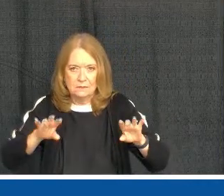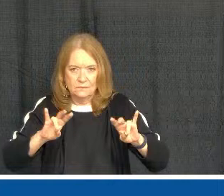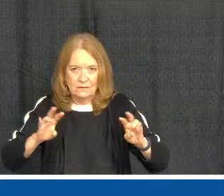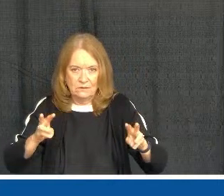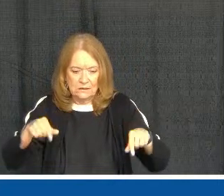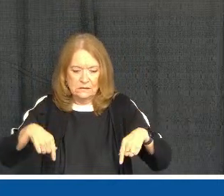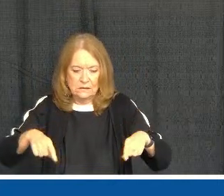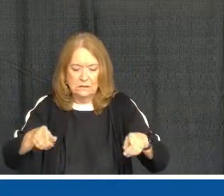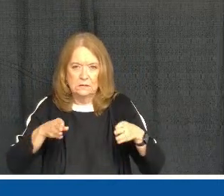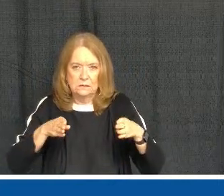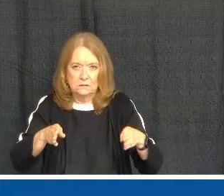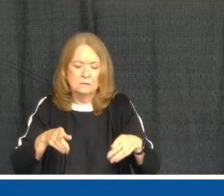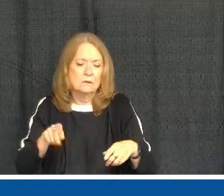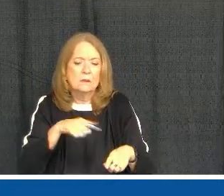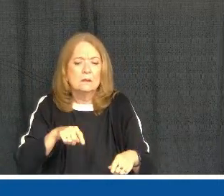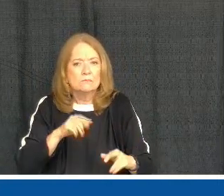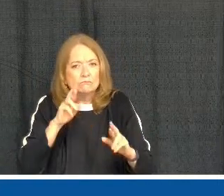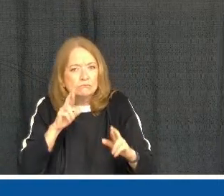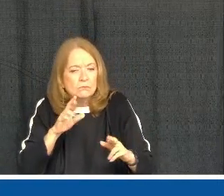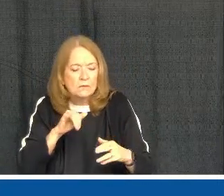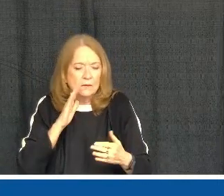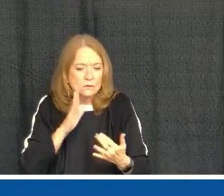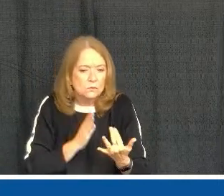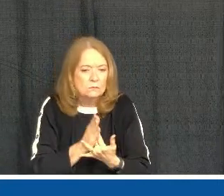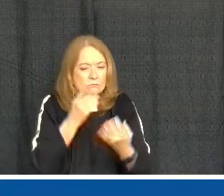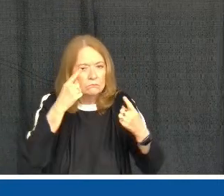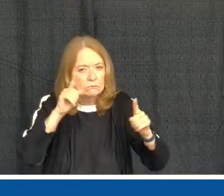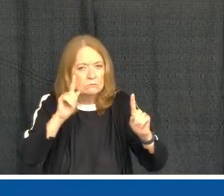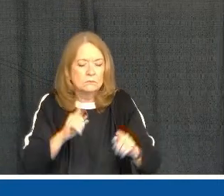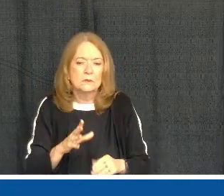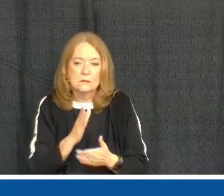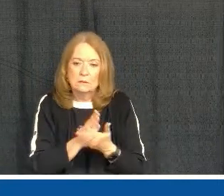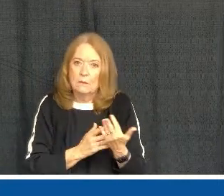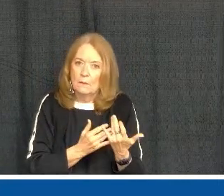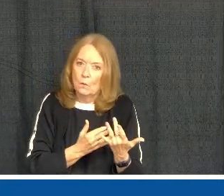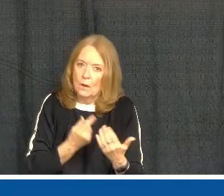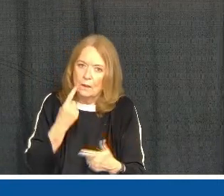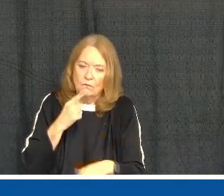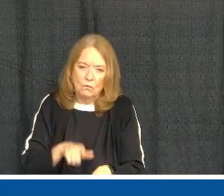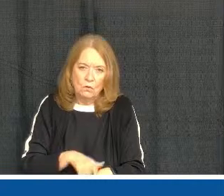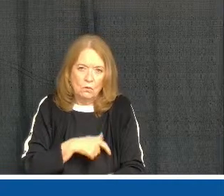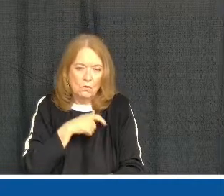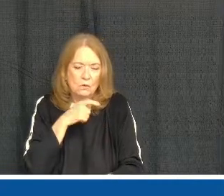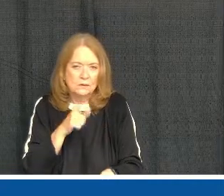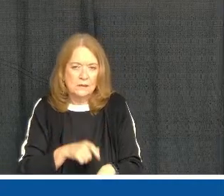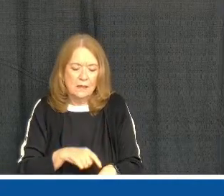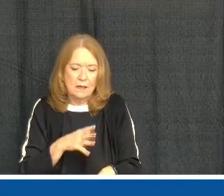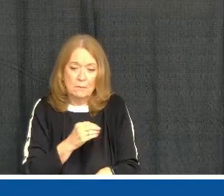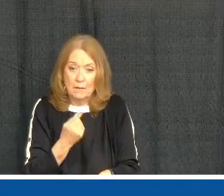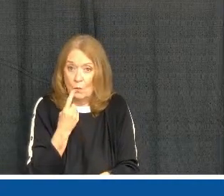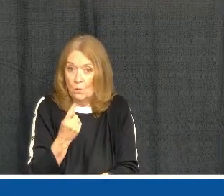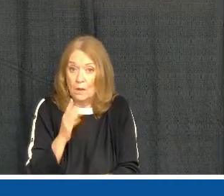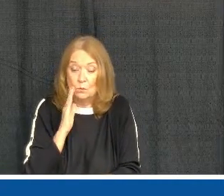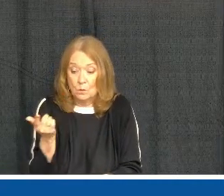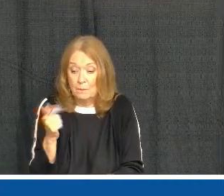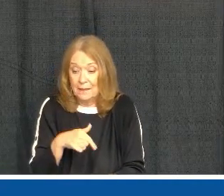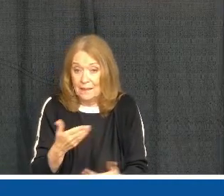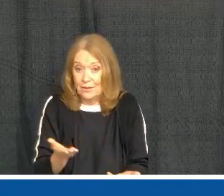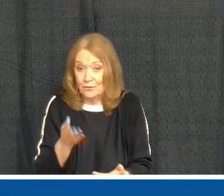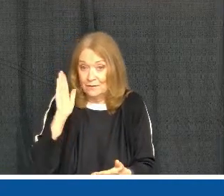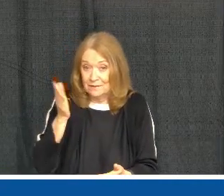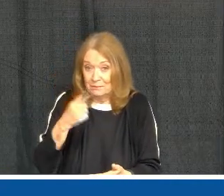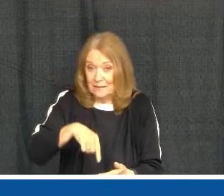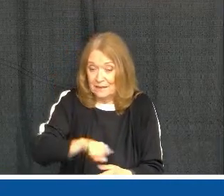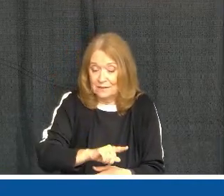been hopeful that this would go through. Some have been waiting for this for quite a long time, and one of them will be here to speak next